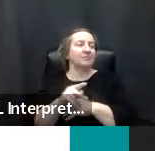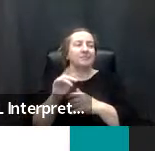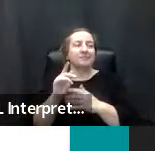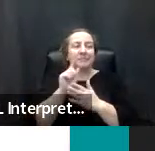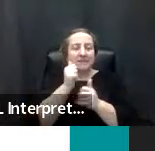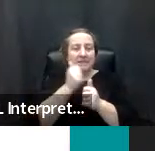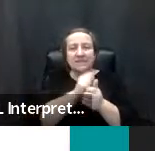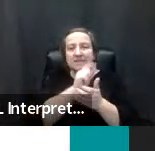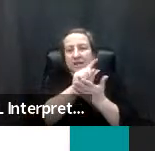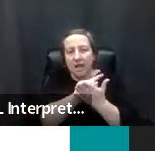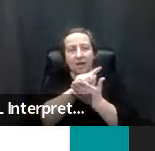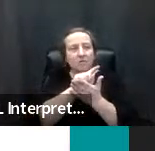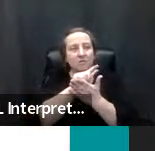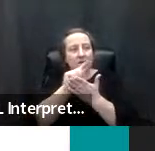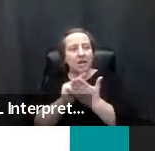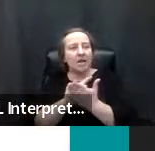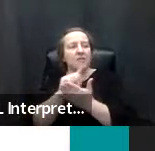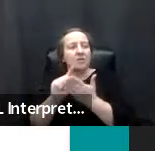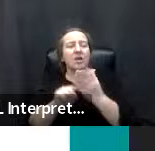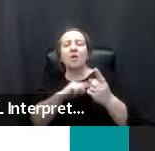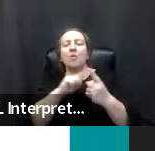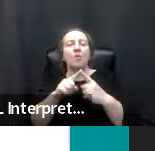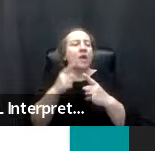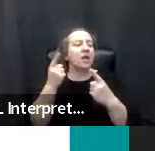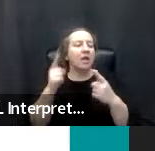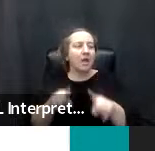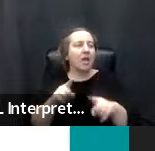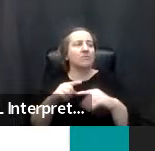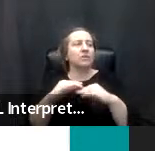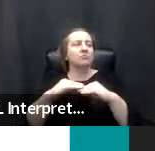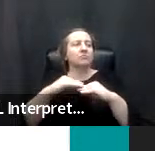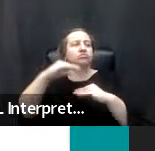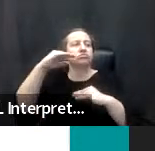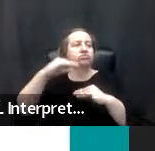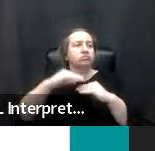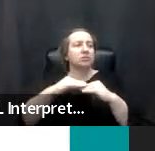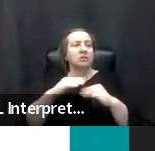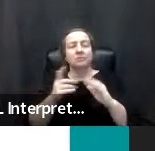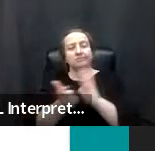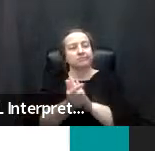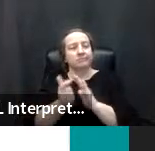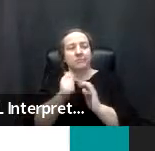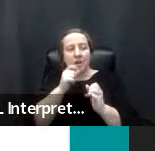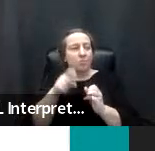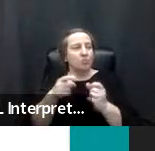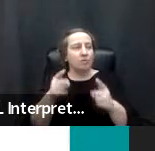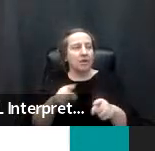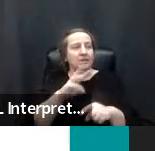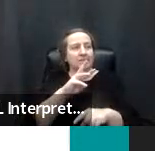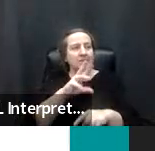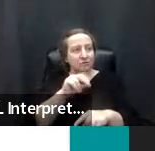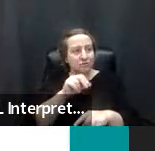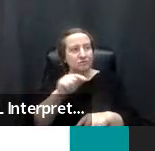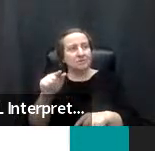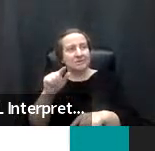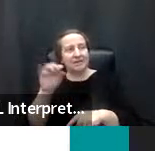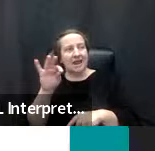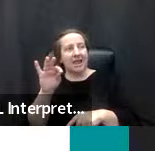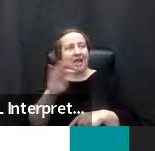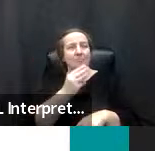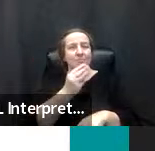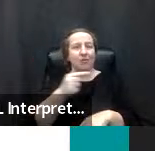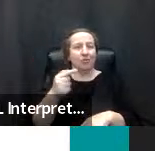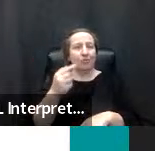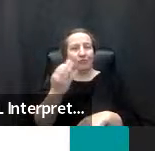by hour, when are bridge lifts occurring? So bridge lifts are not allowed between 6:30 and 9 a.m. Monday to Friday